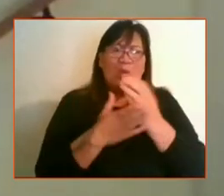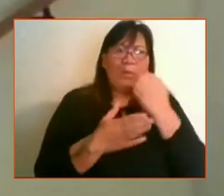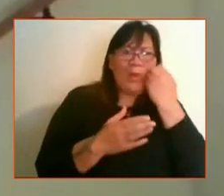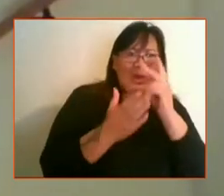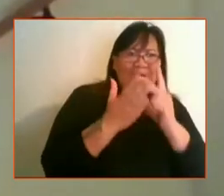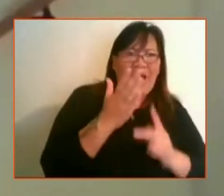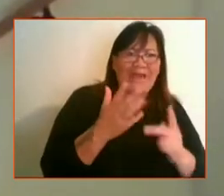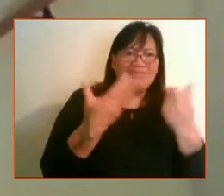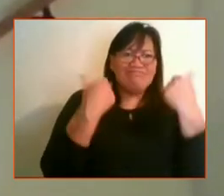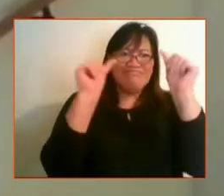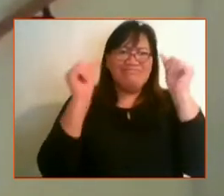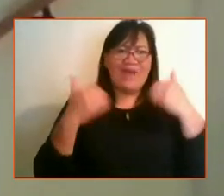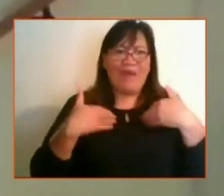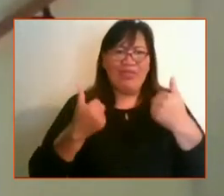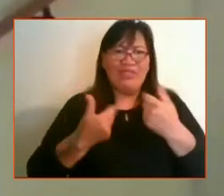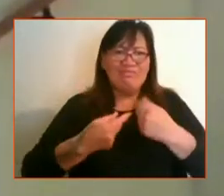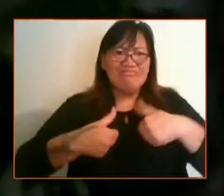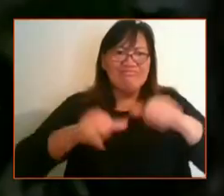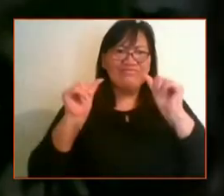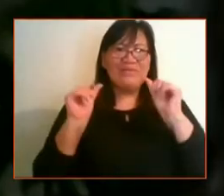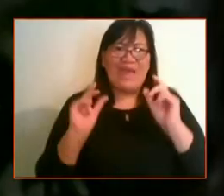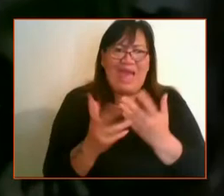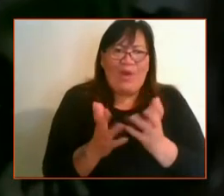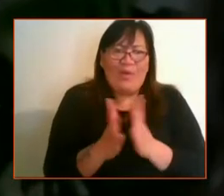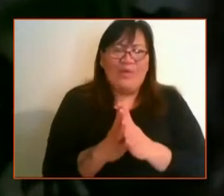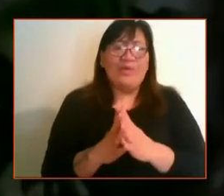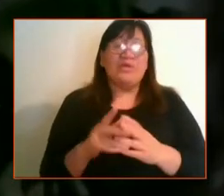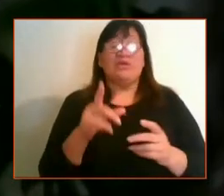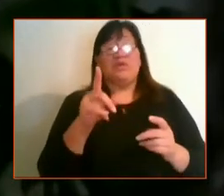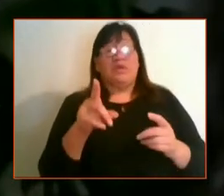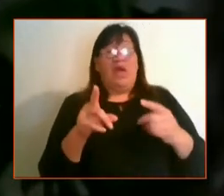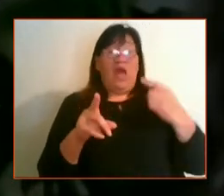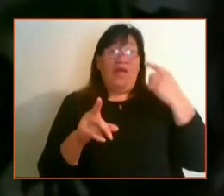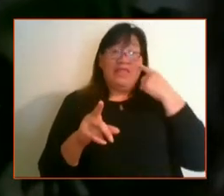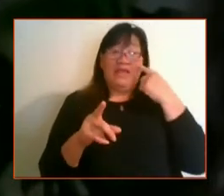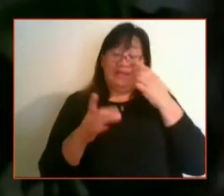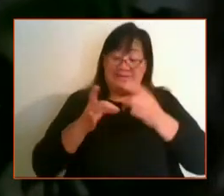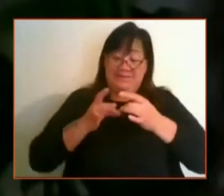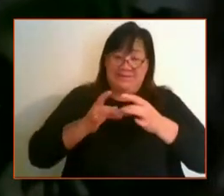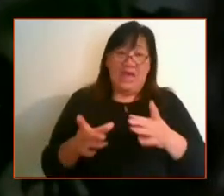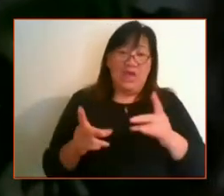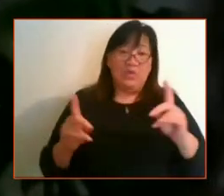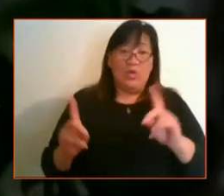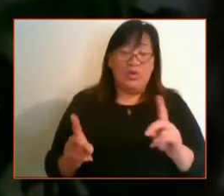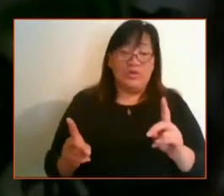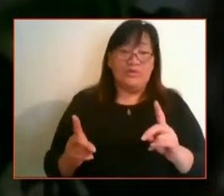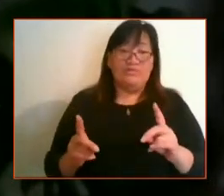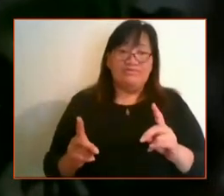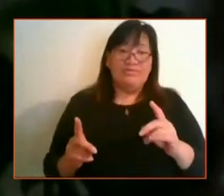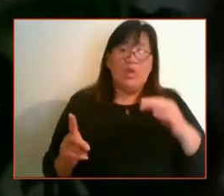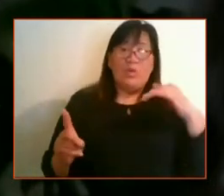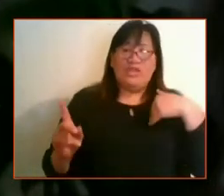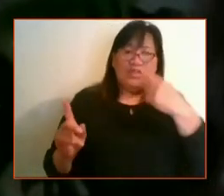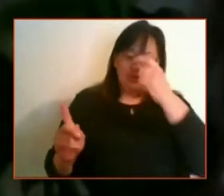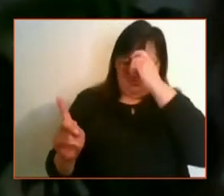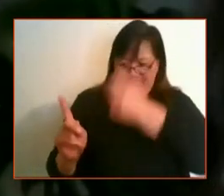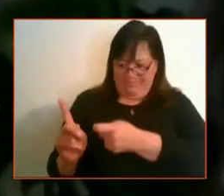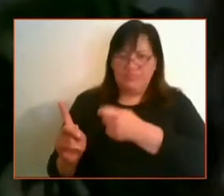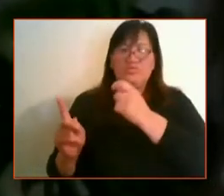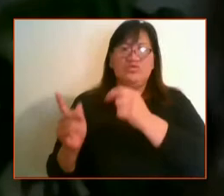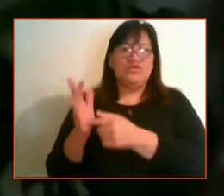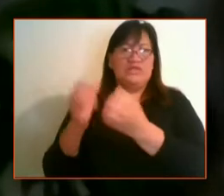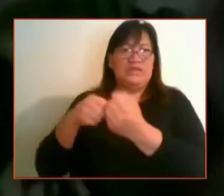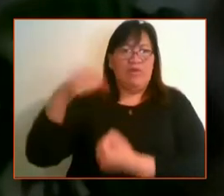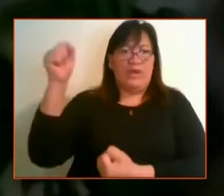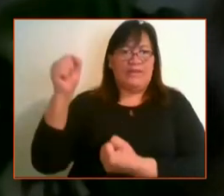sector? Well, I think the starting point would be to legitimately honour Te Tiriti o Waitangi